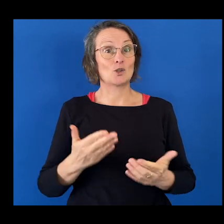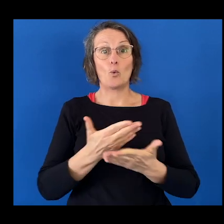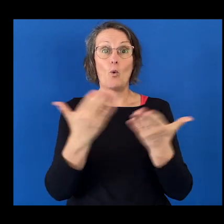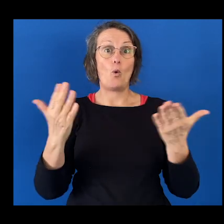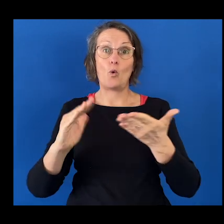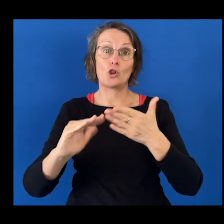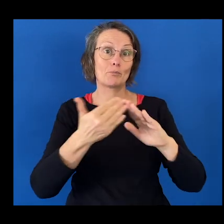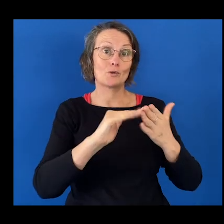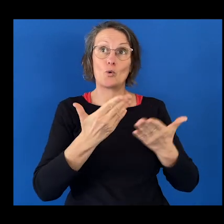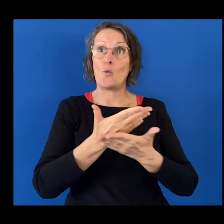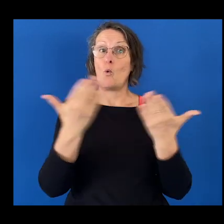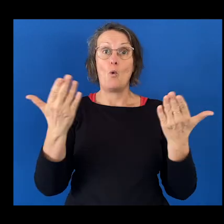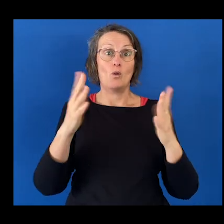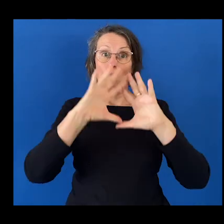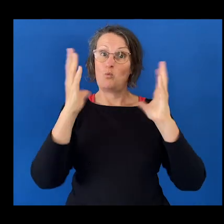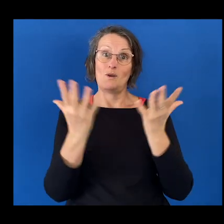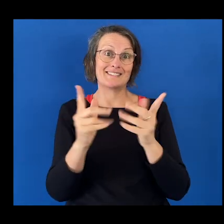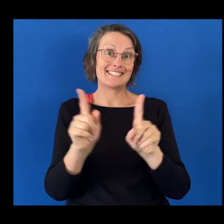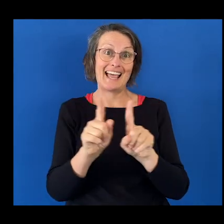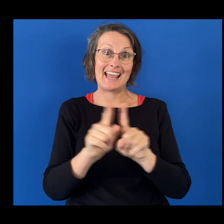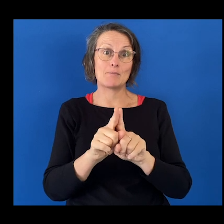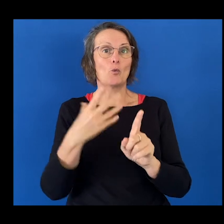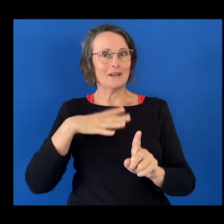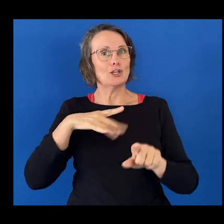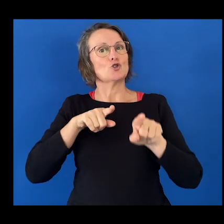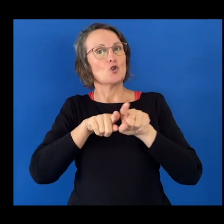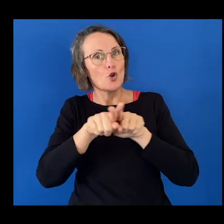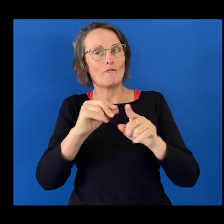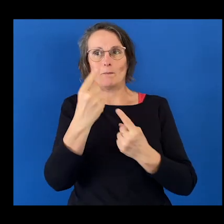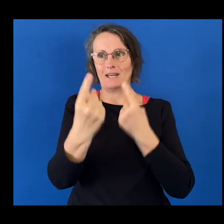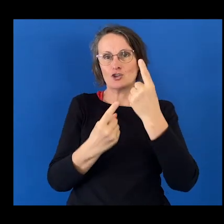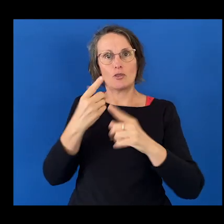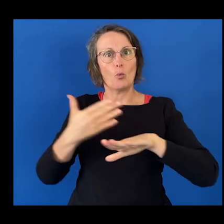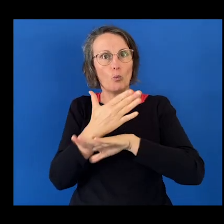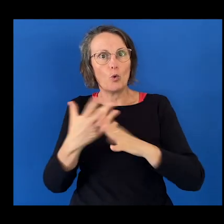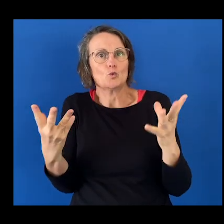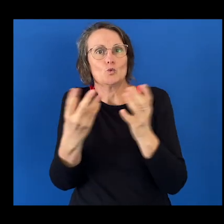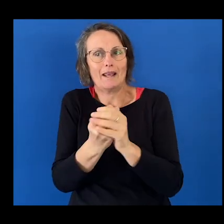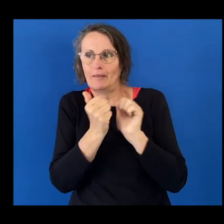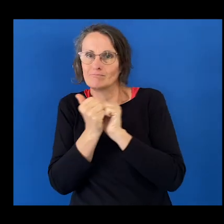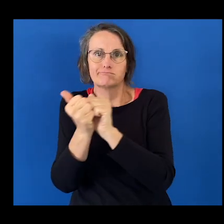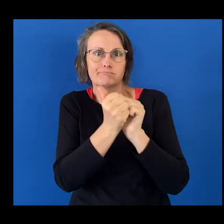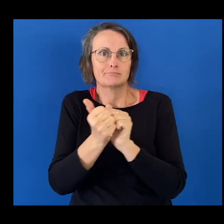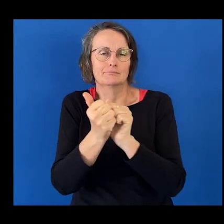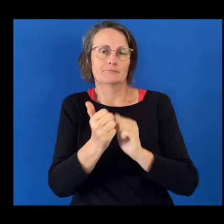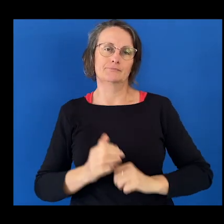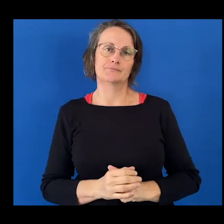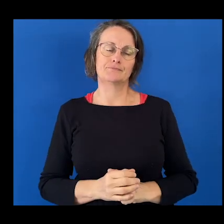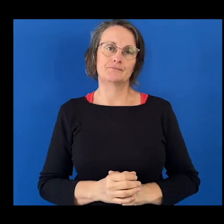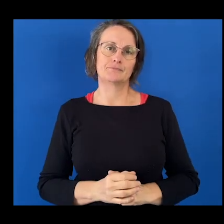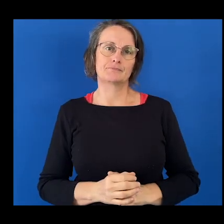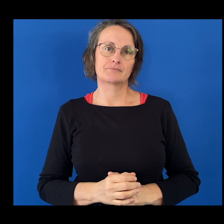as societies everywhere. How do we learn to work together?